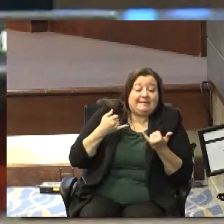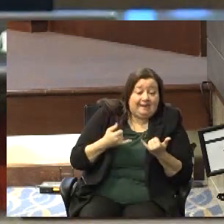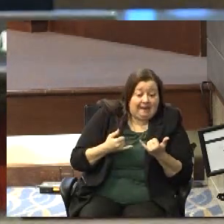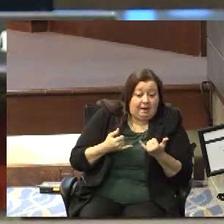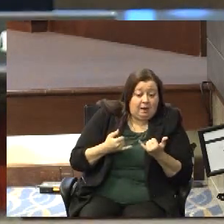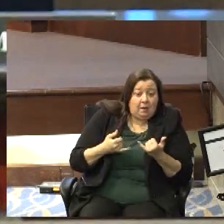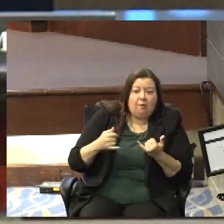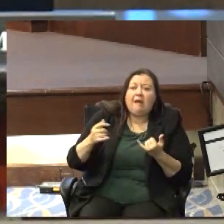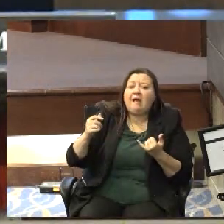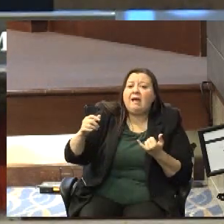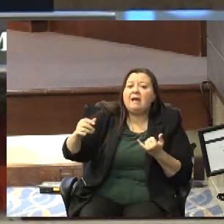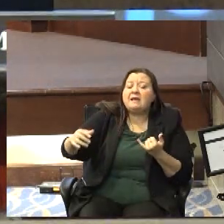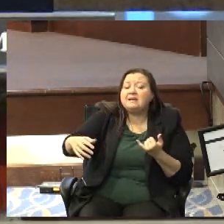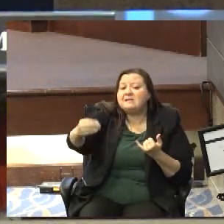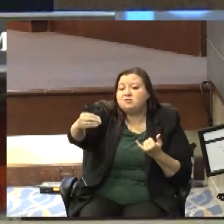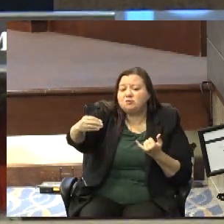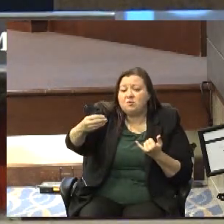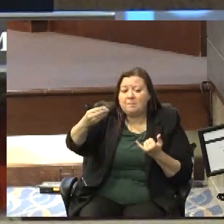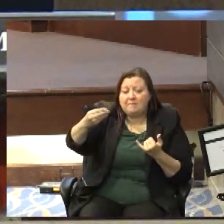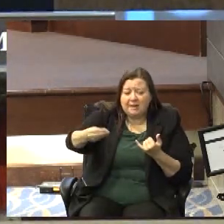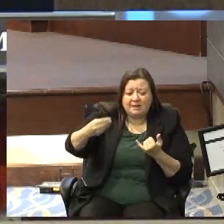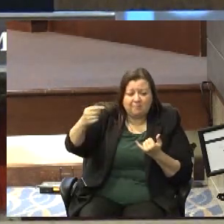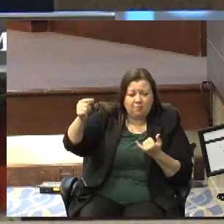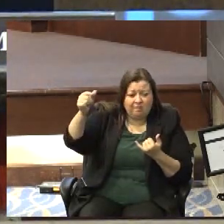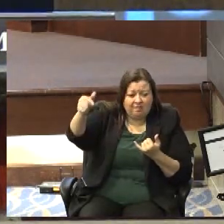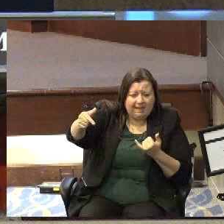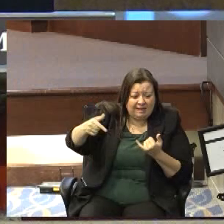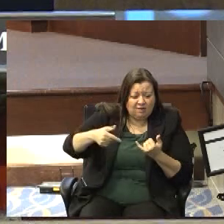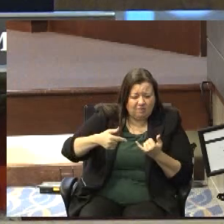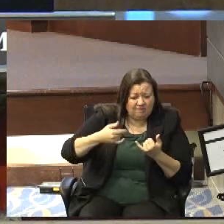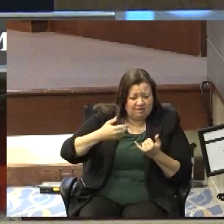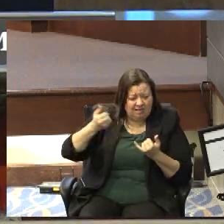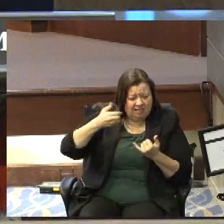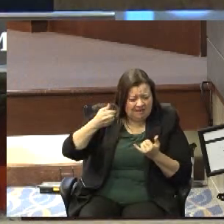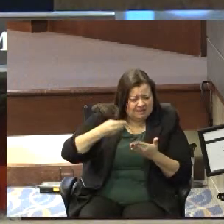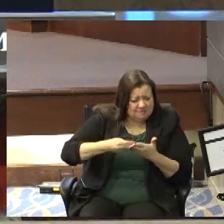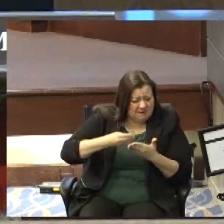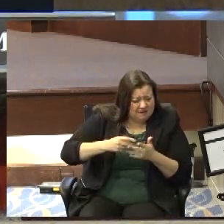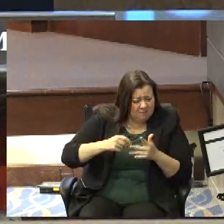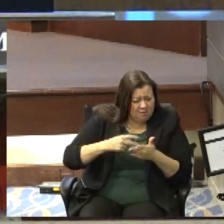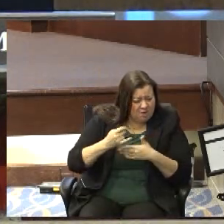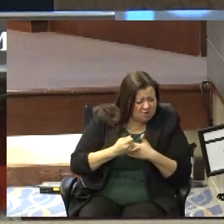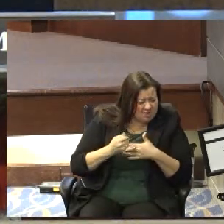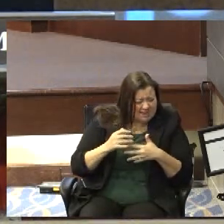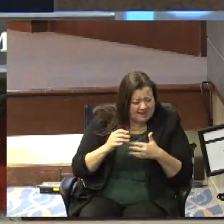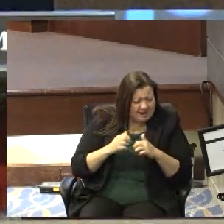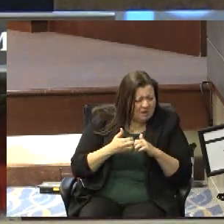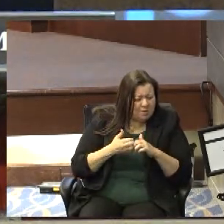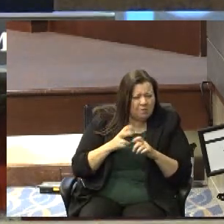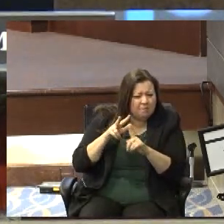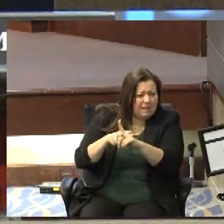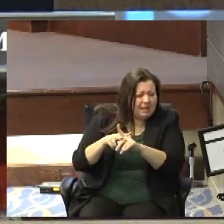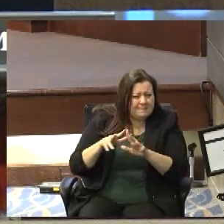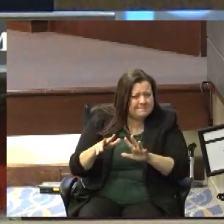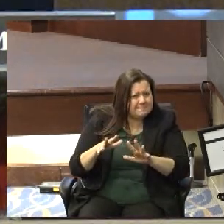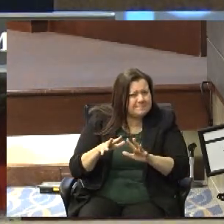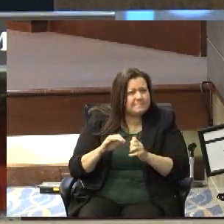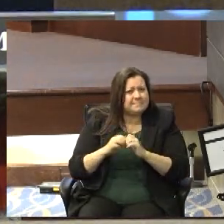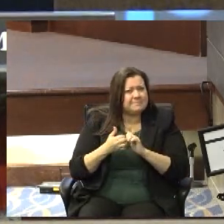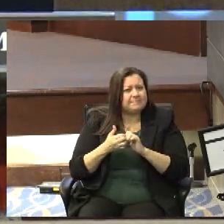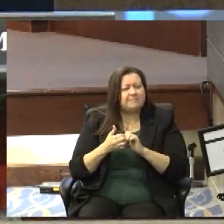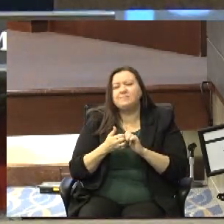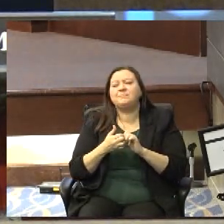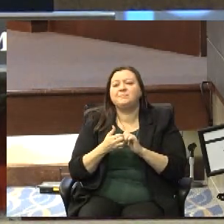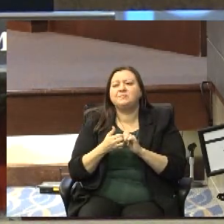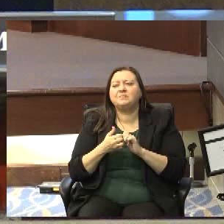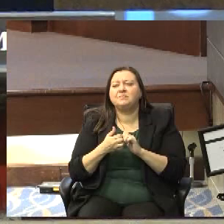of the property collected from the boundaries of the project, how does that put us in